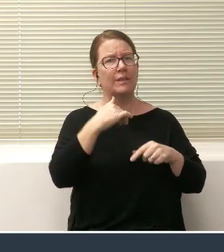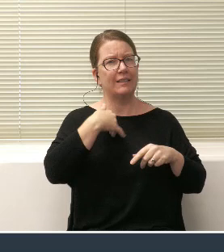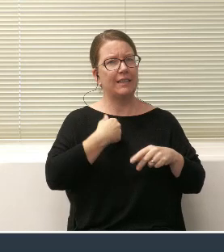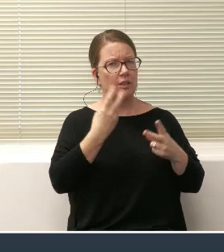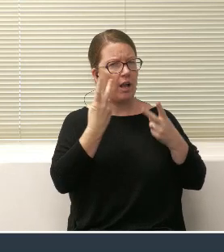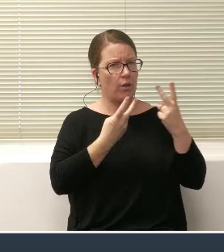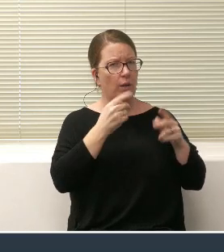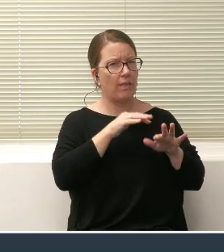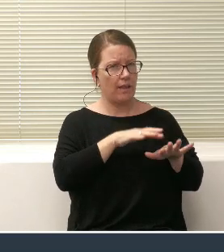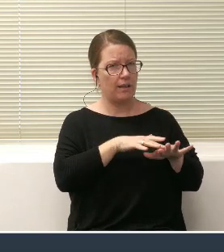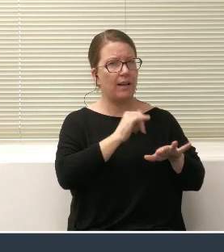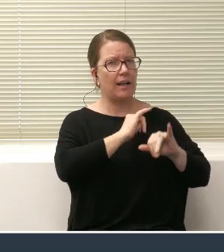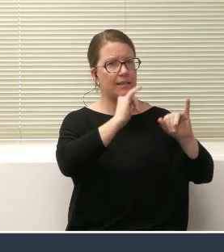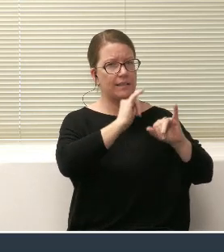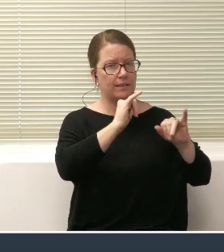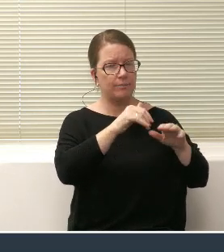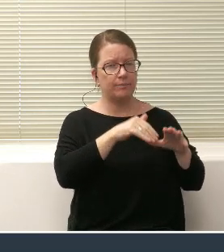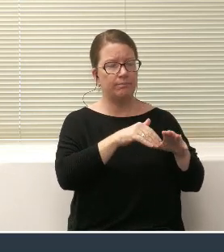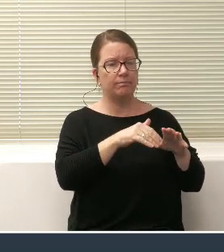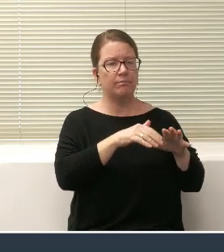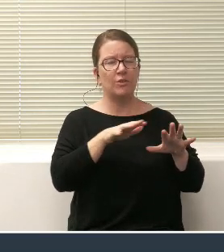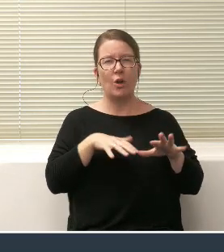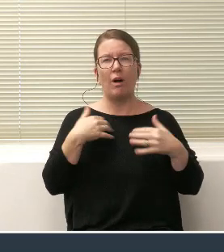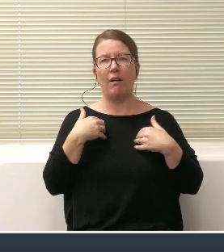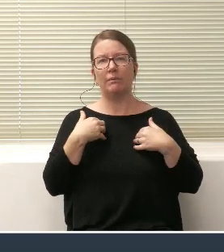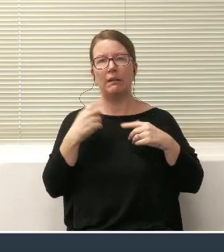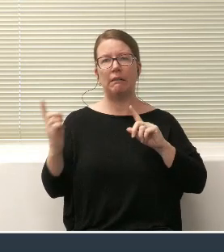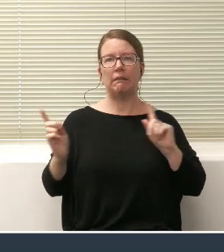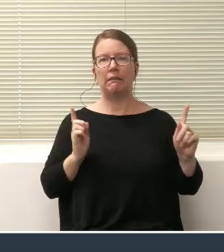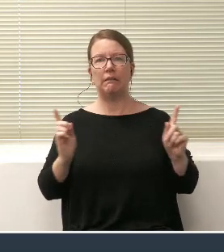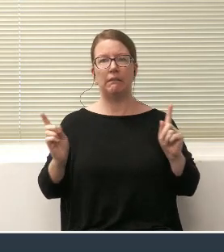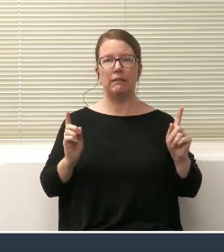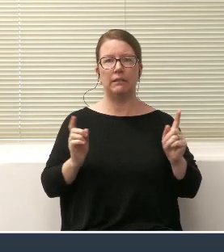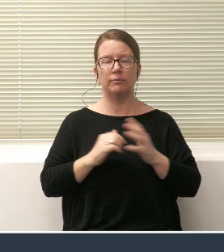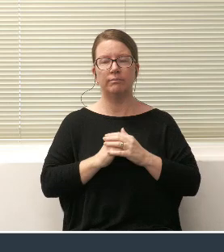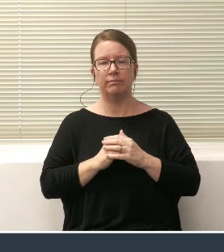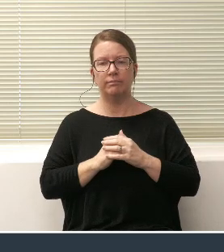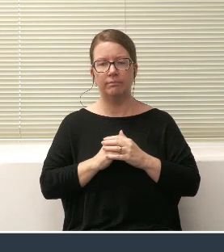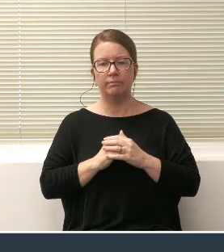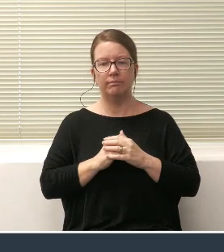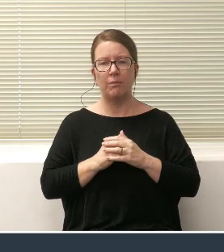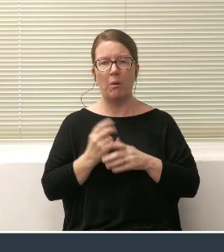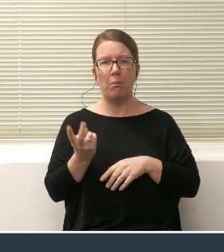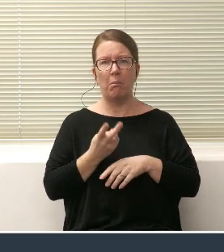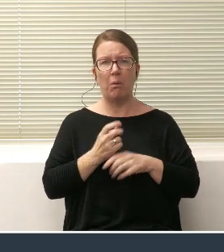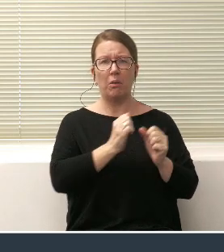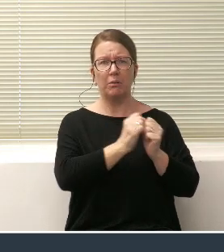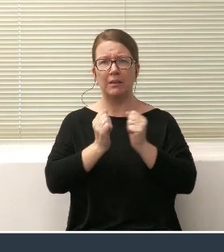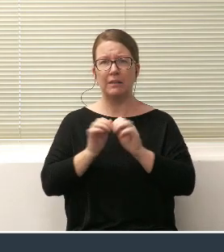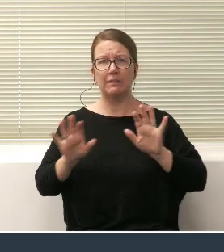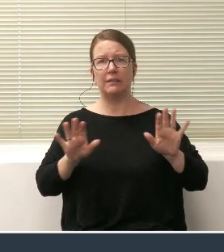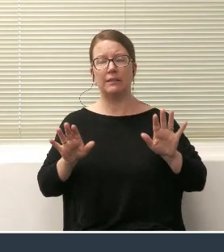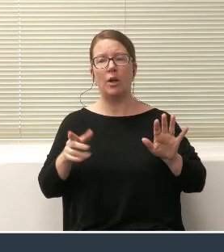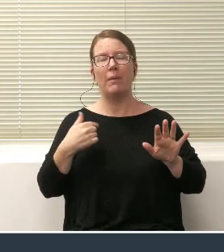by addressing that hazard. So I'm torn between the two positions, but I do believe that perhaps we need to